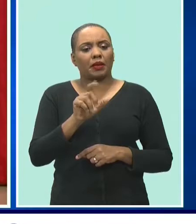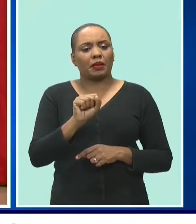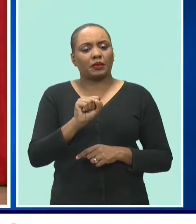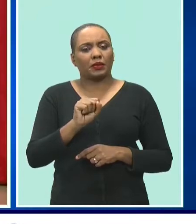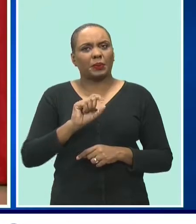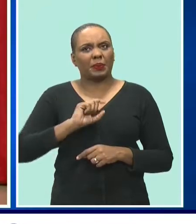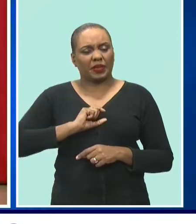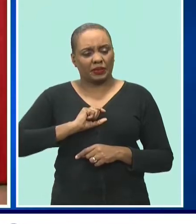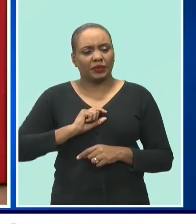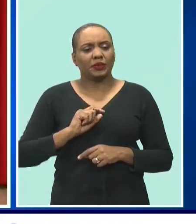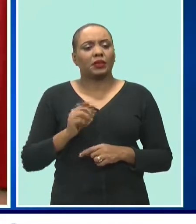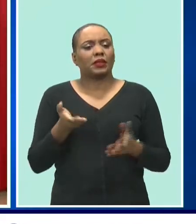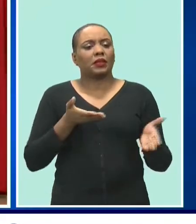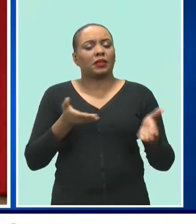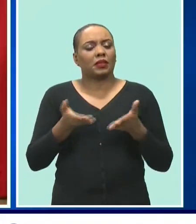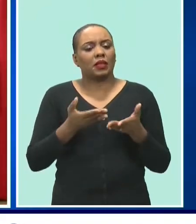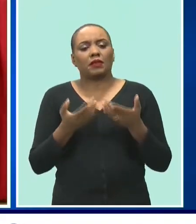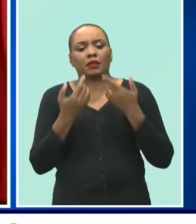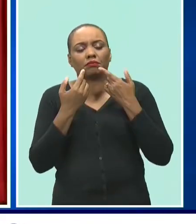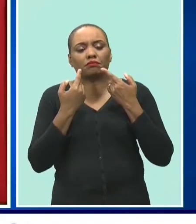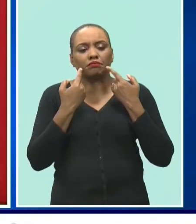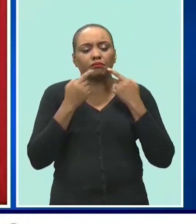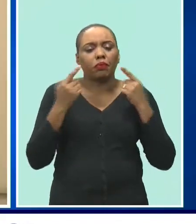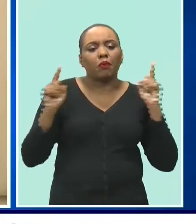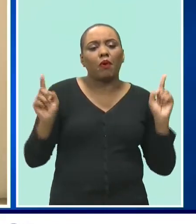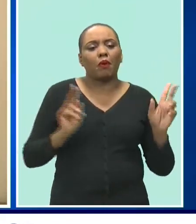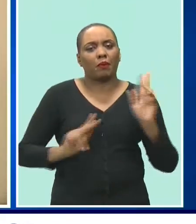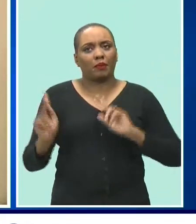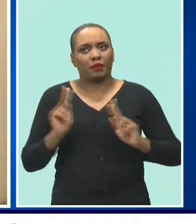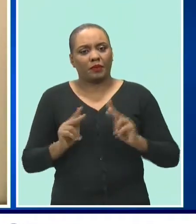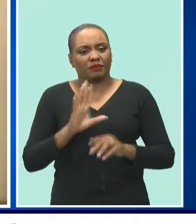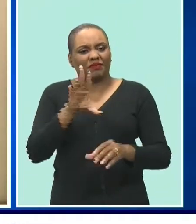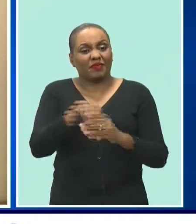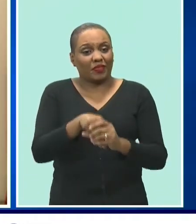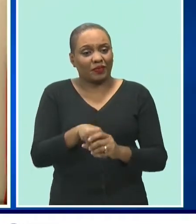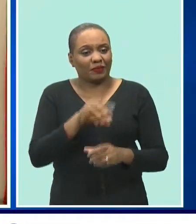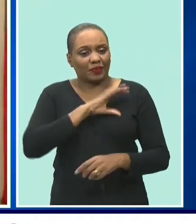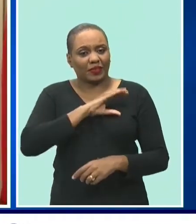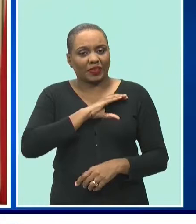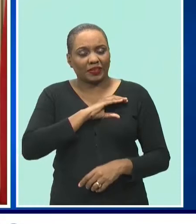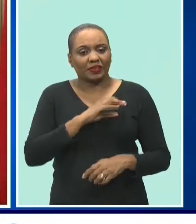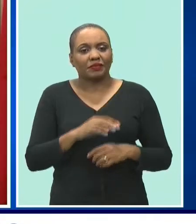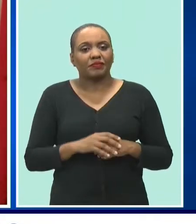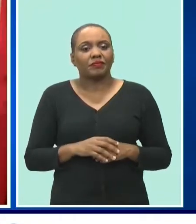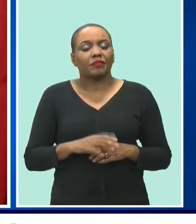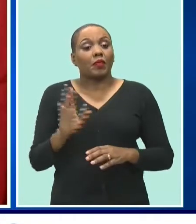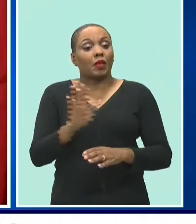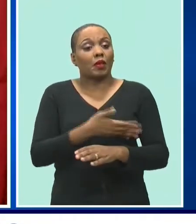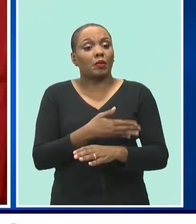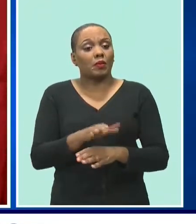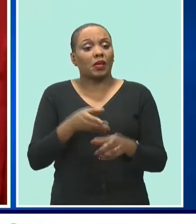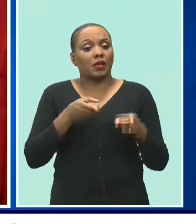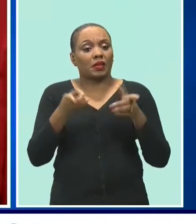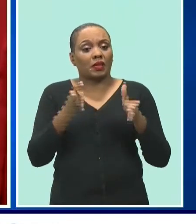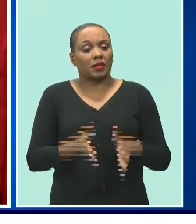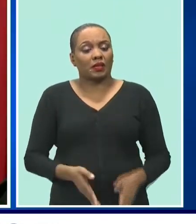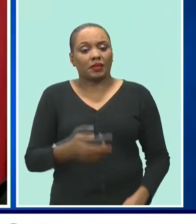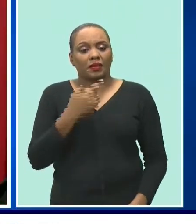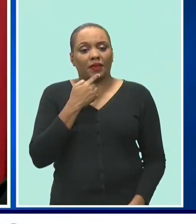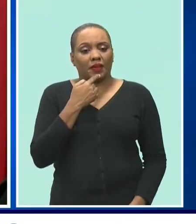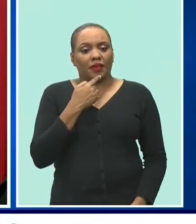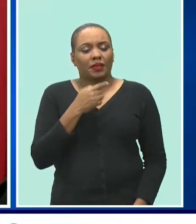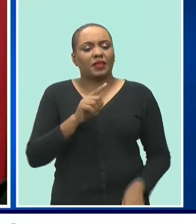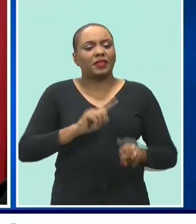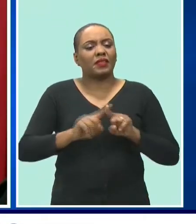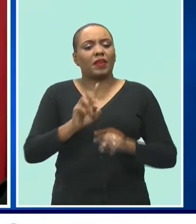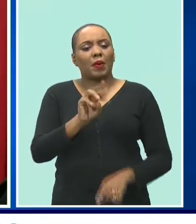serving, retired and honorary members of the police force band. Acting Deputy Director of Music Dexter Norville says the medals